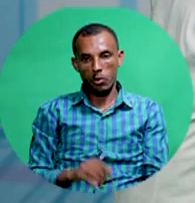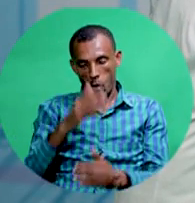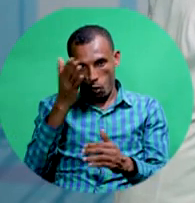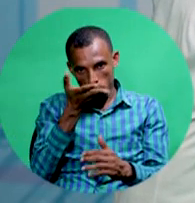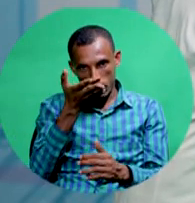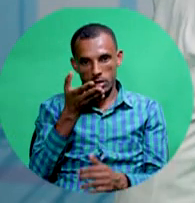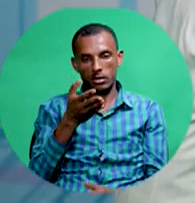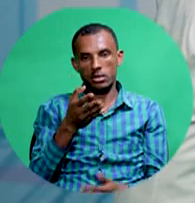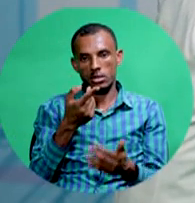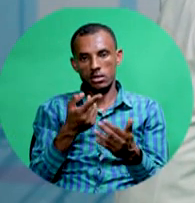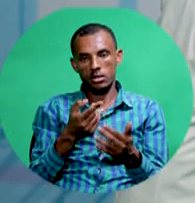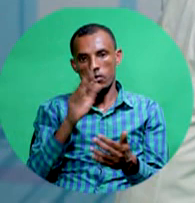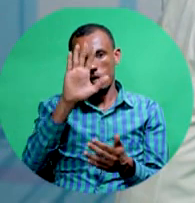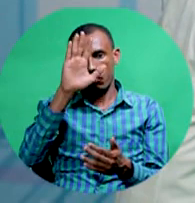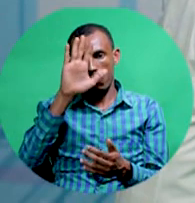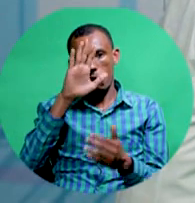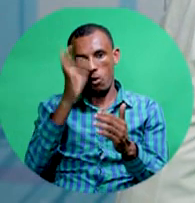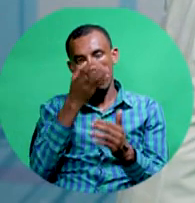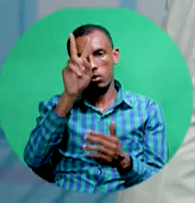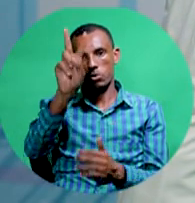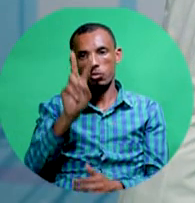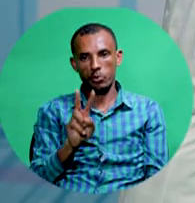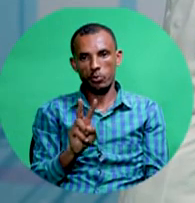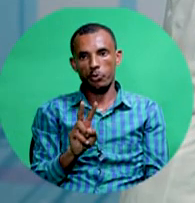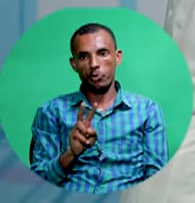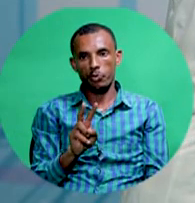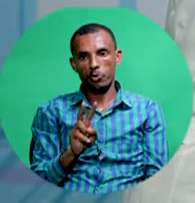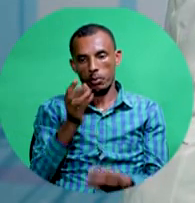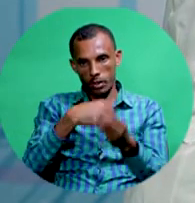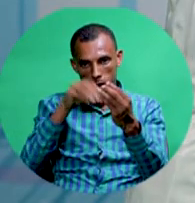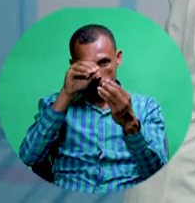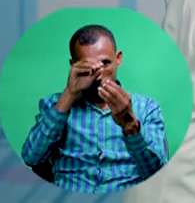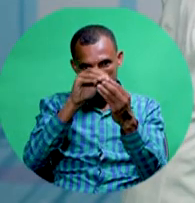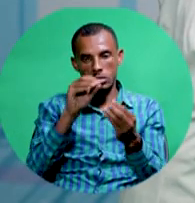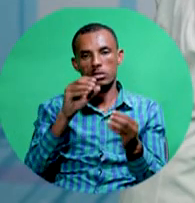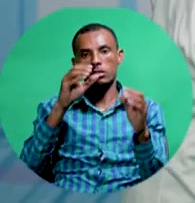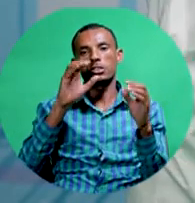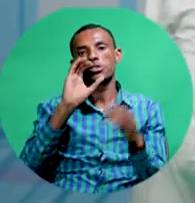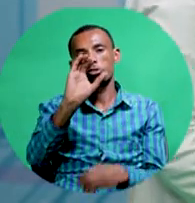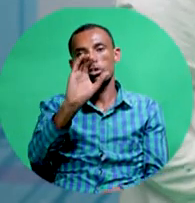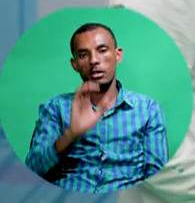over this result also it is 5 over 2 plus some constant c